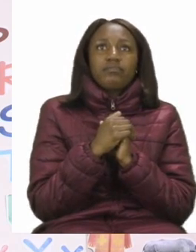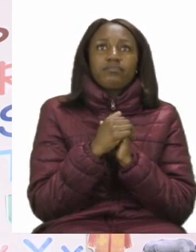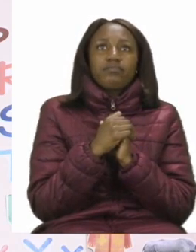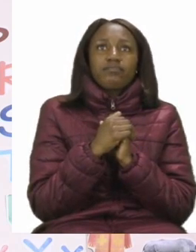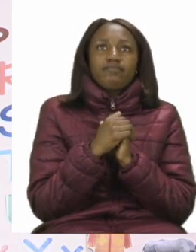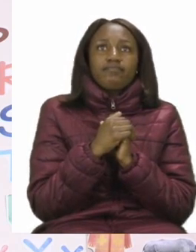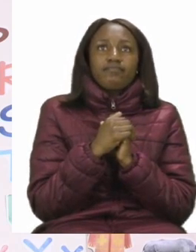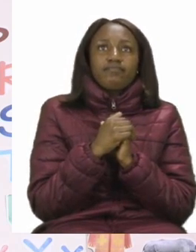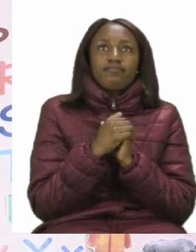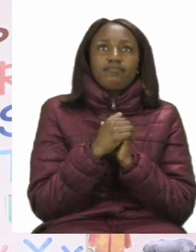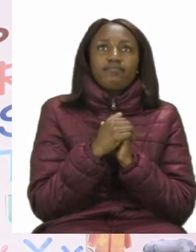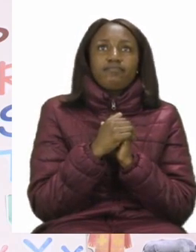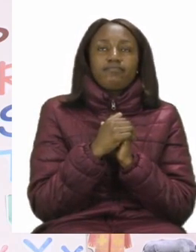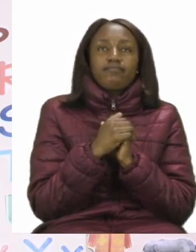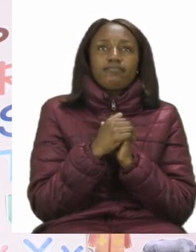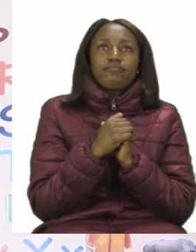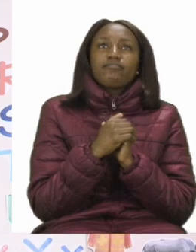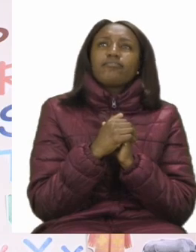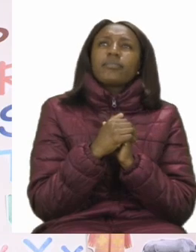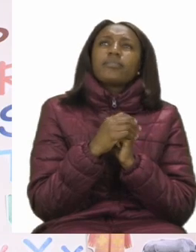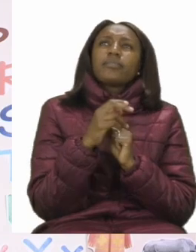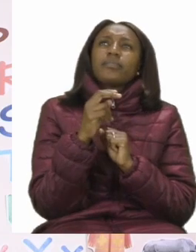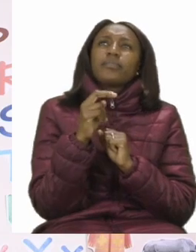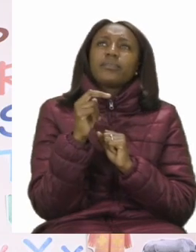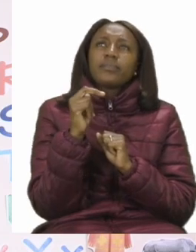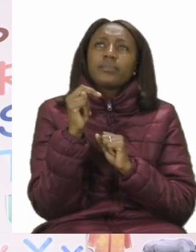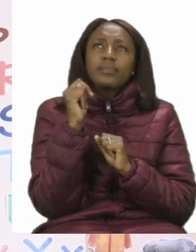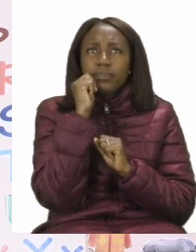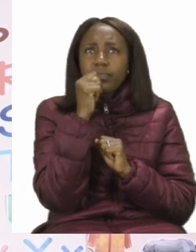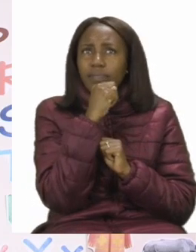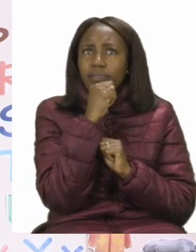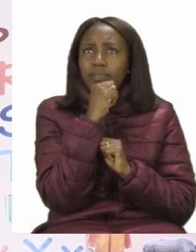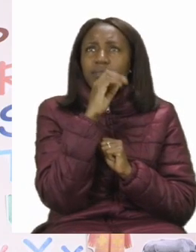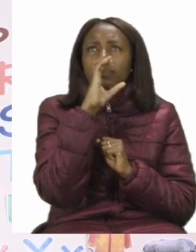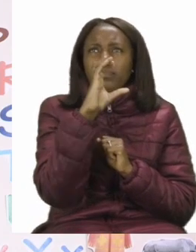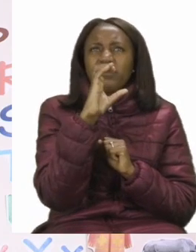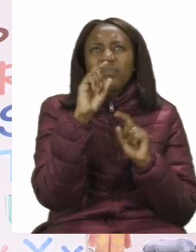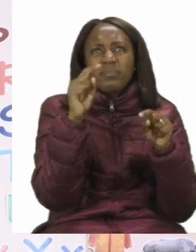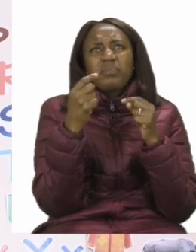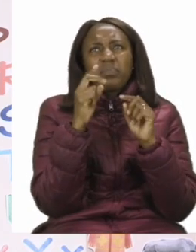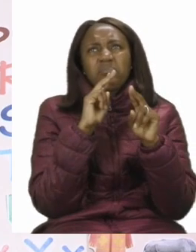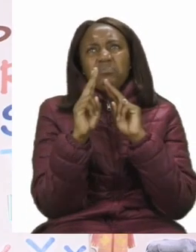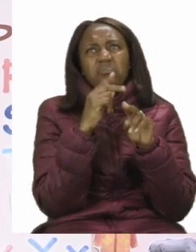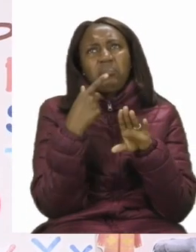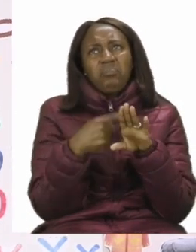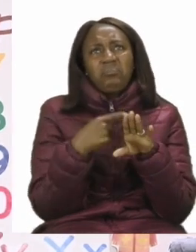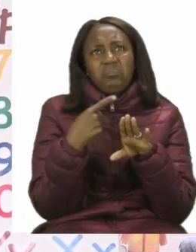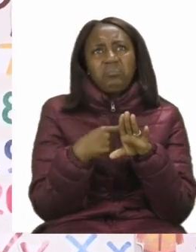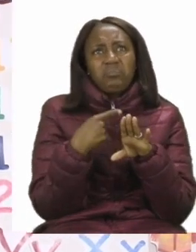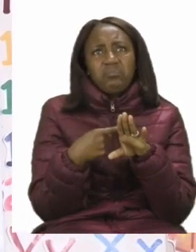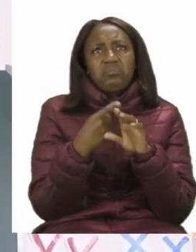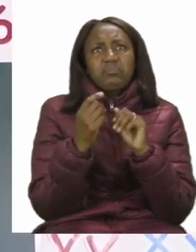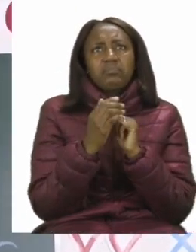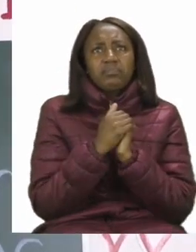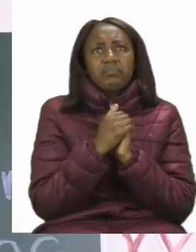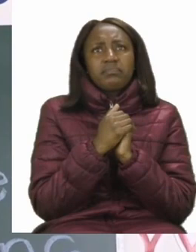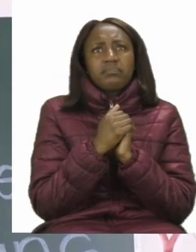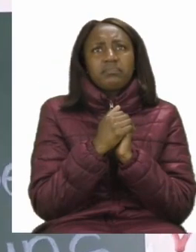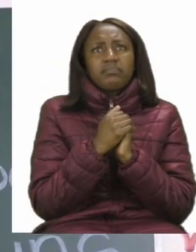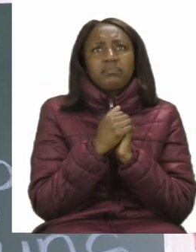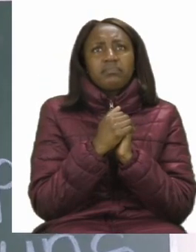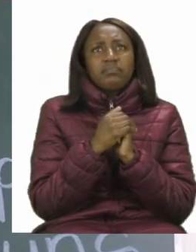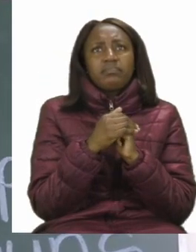as general things that we talk about on a regular basis, everyday things. And two examples that I